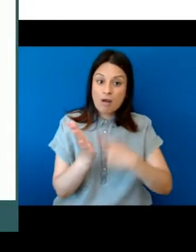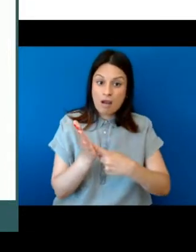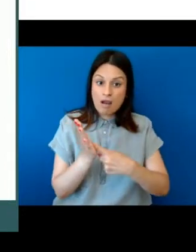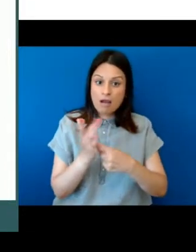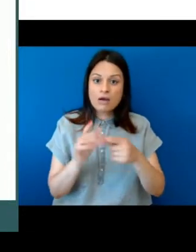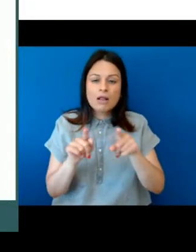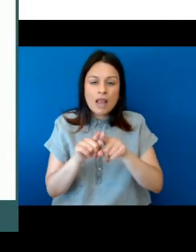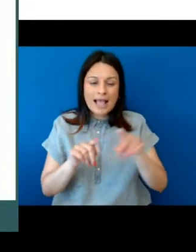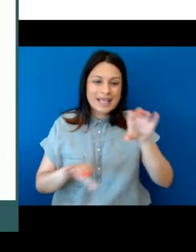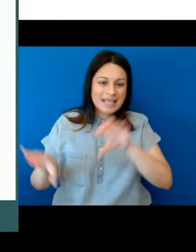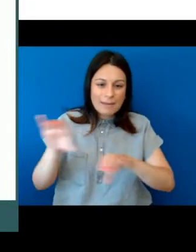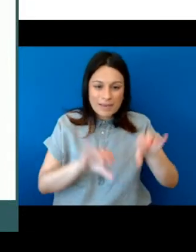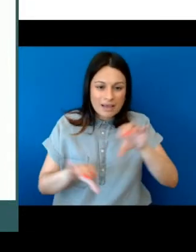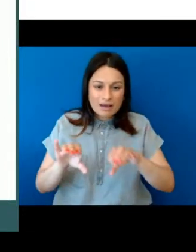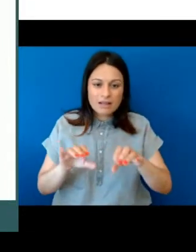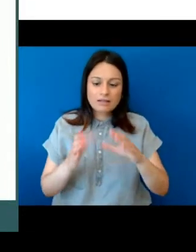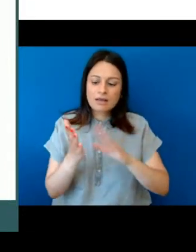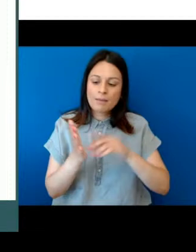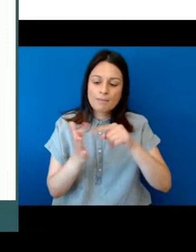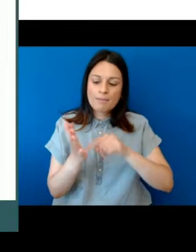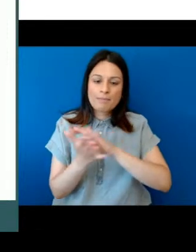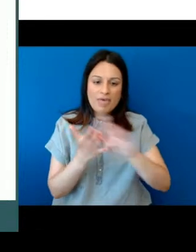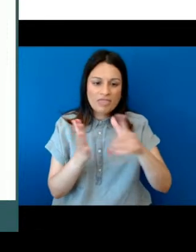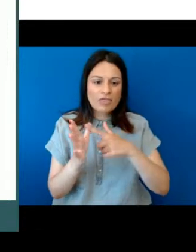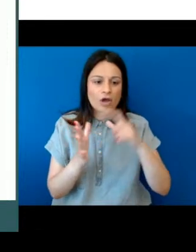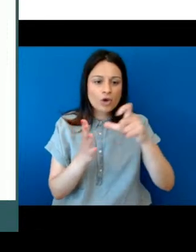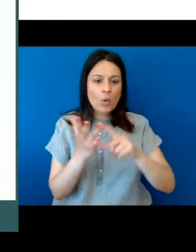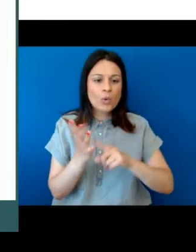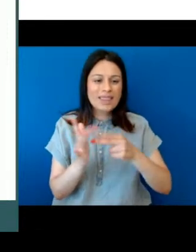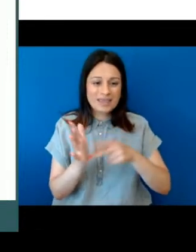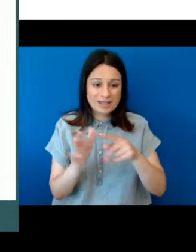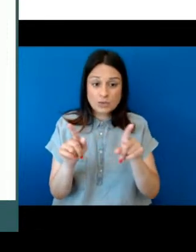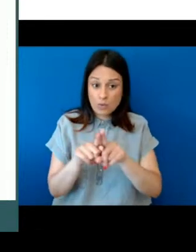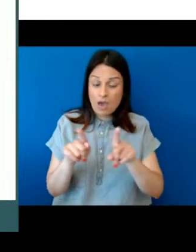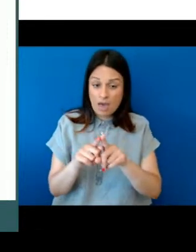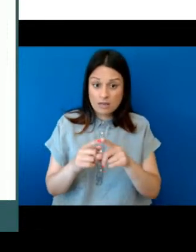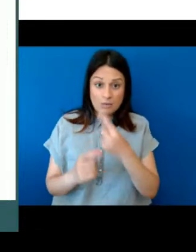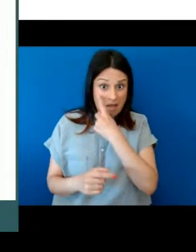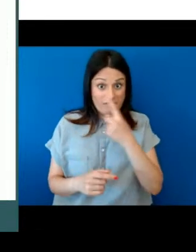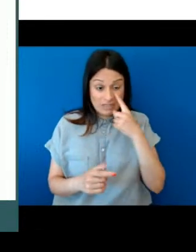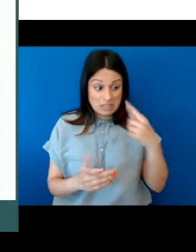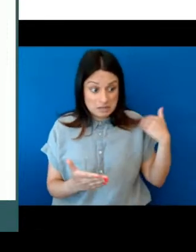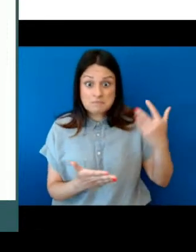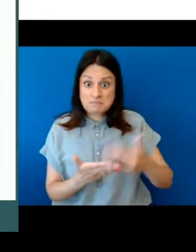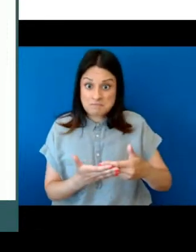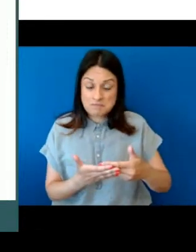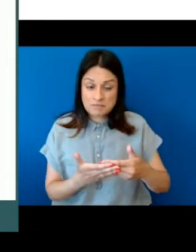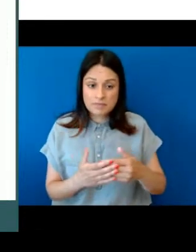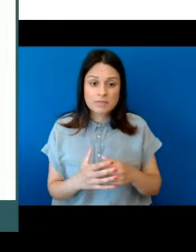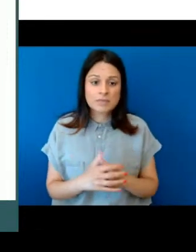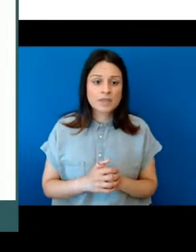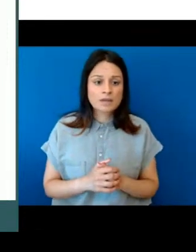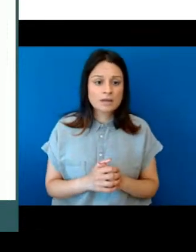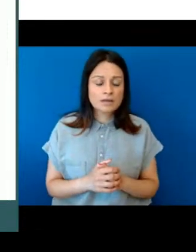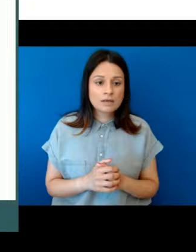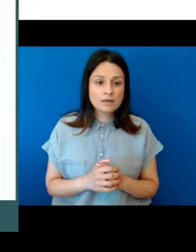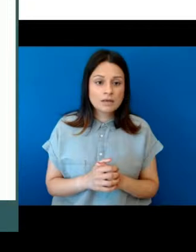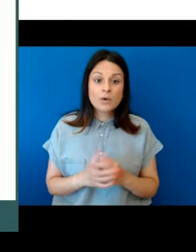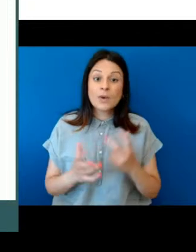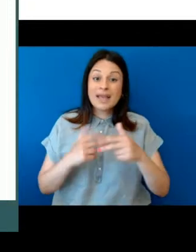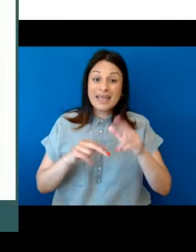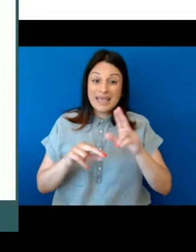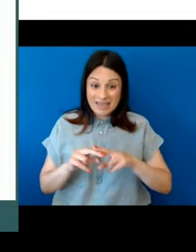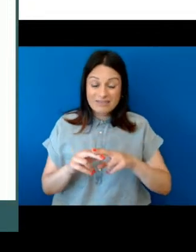and methacholine. And there's evidence too that putting corticosteroid in the nose is much